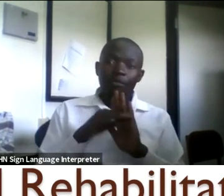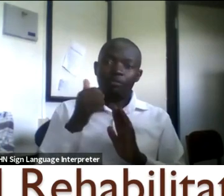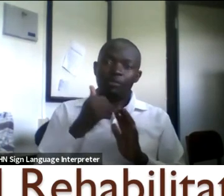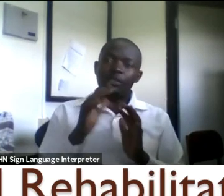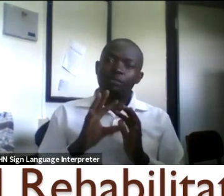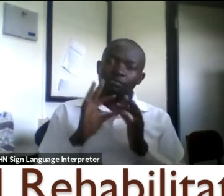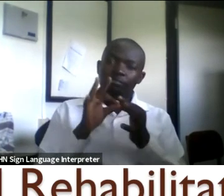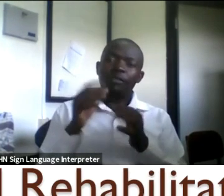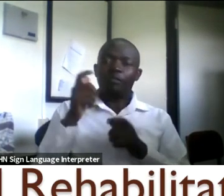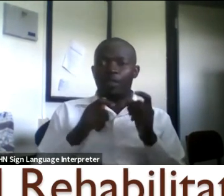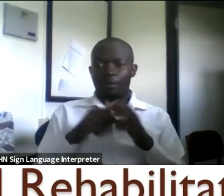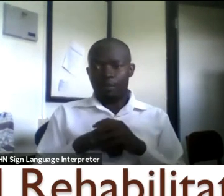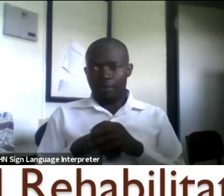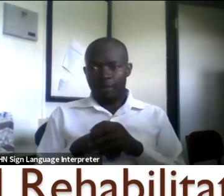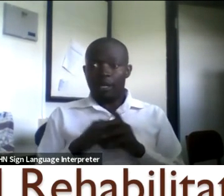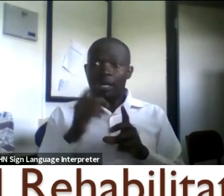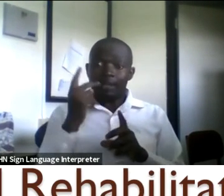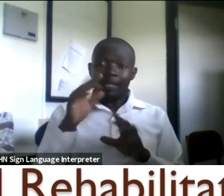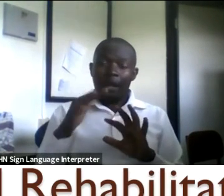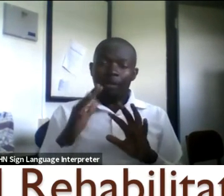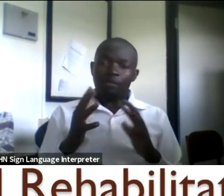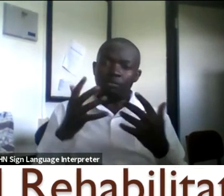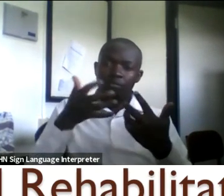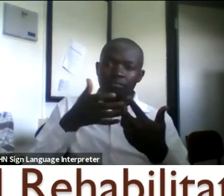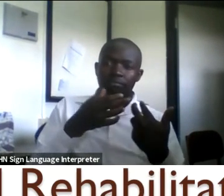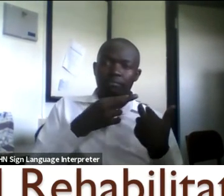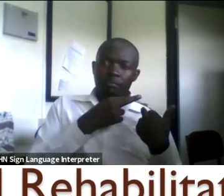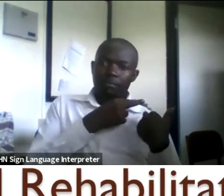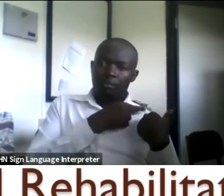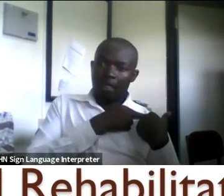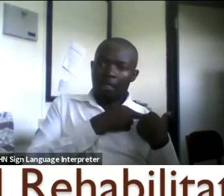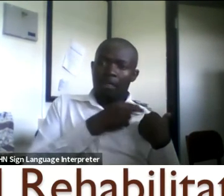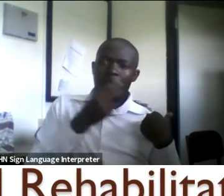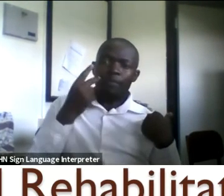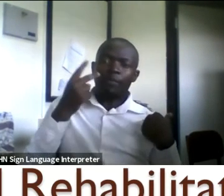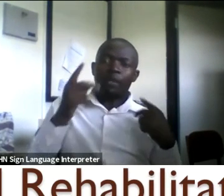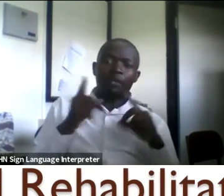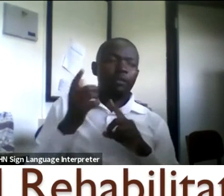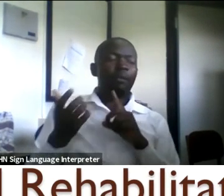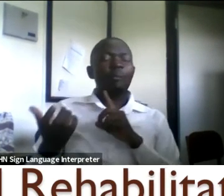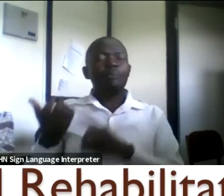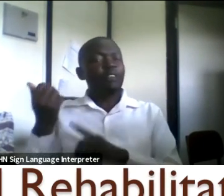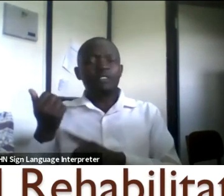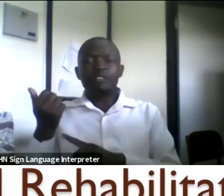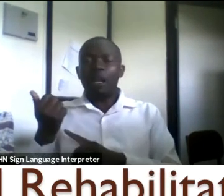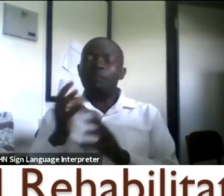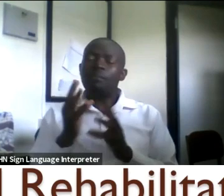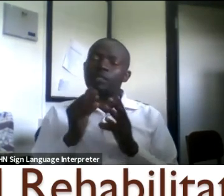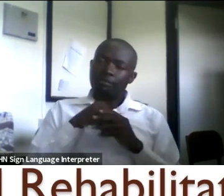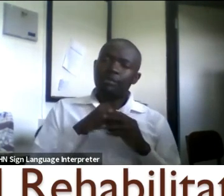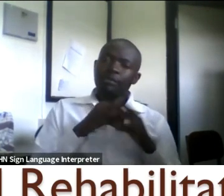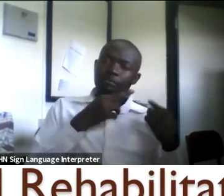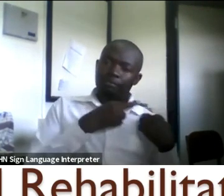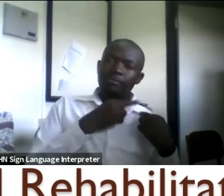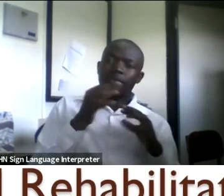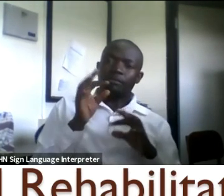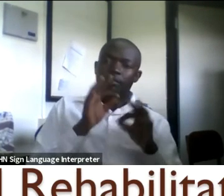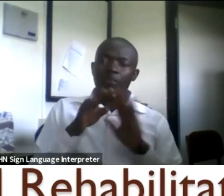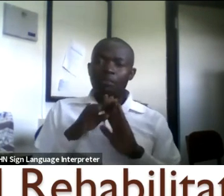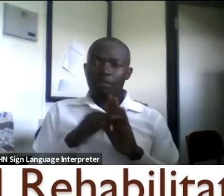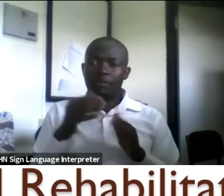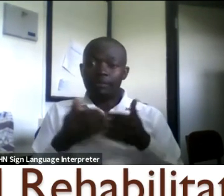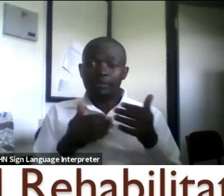playing a role bigger than just becoming beneficiaries. The ownership of the CBR program are by persons